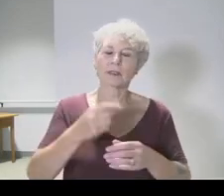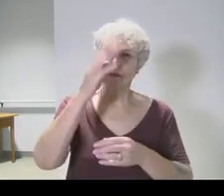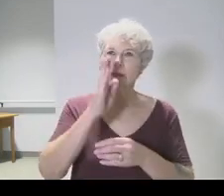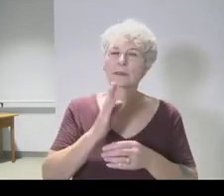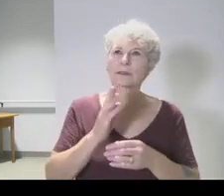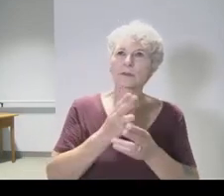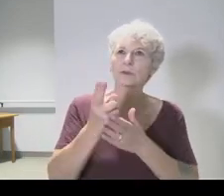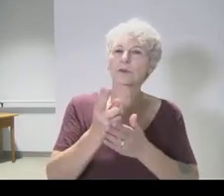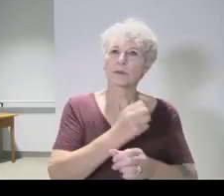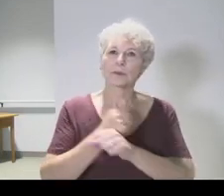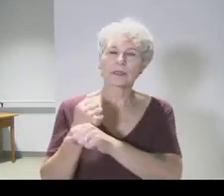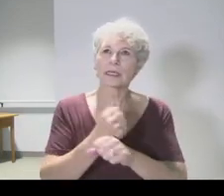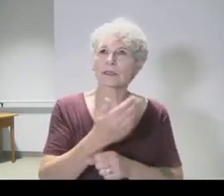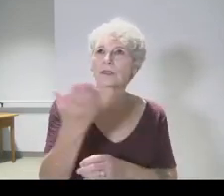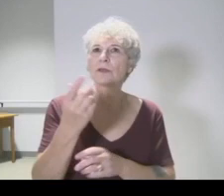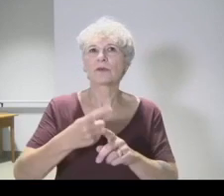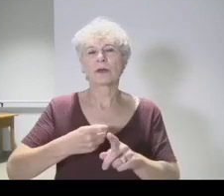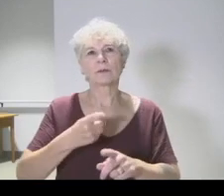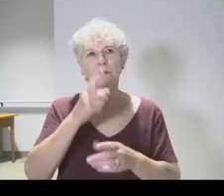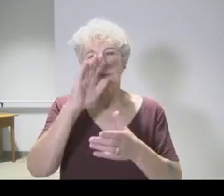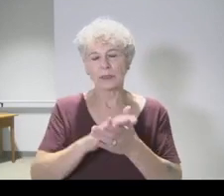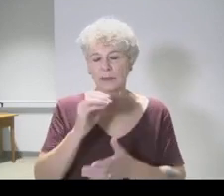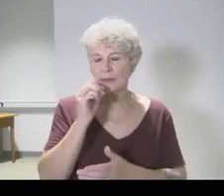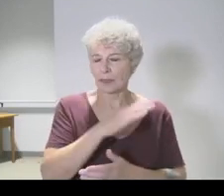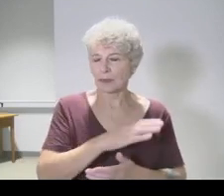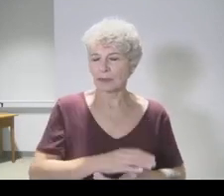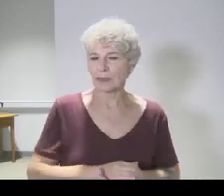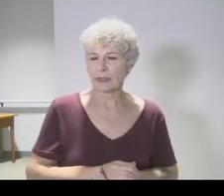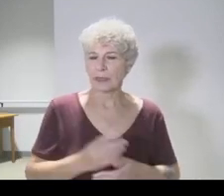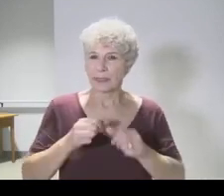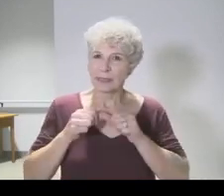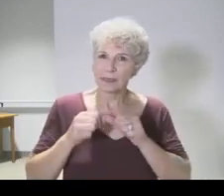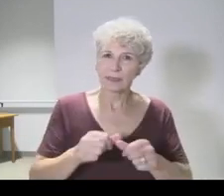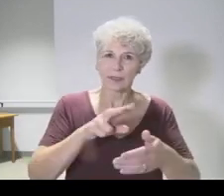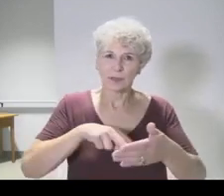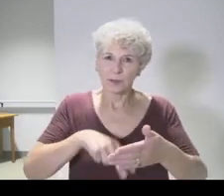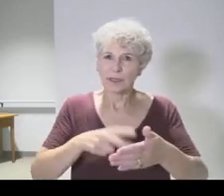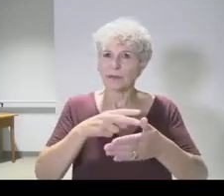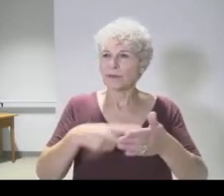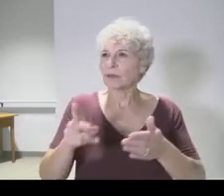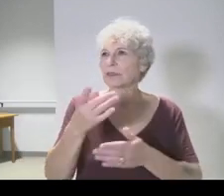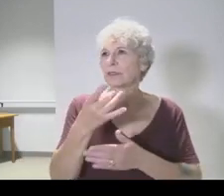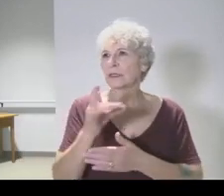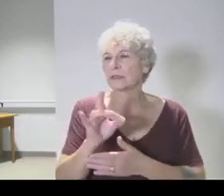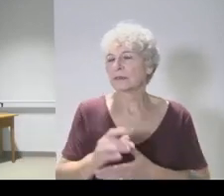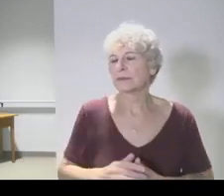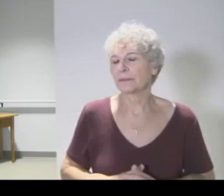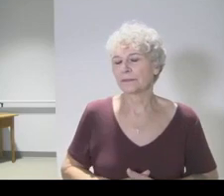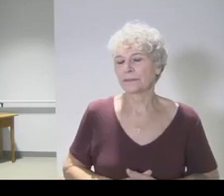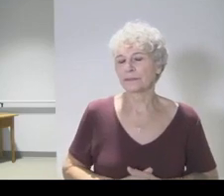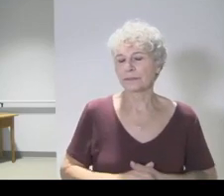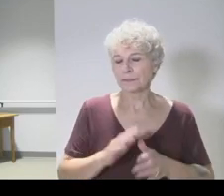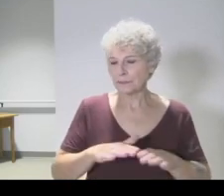you from believing lies. Let's continue reading in verse 18. Children,